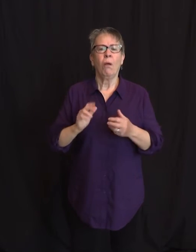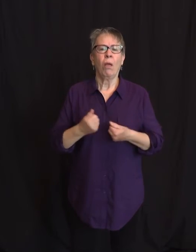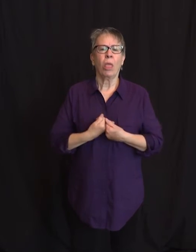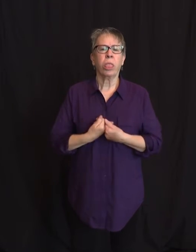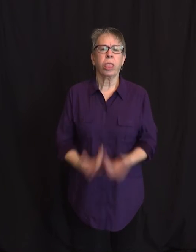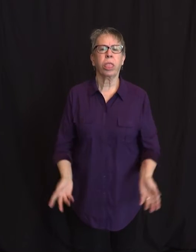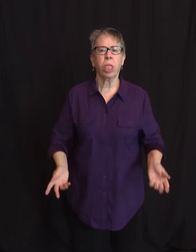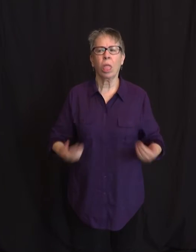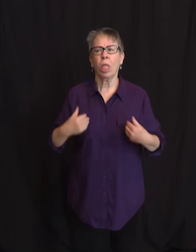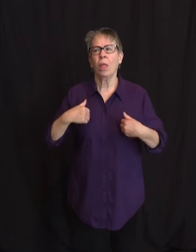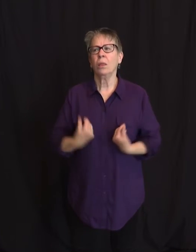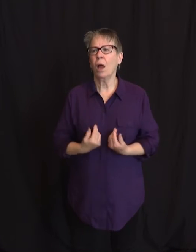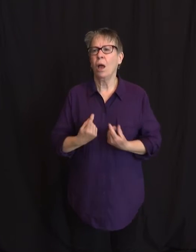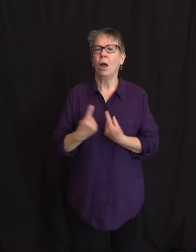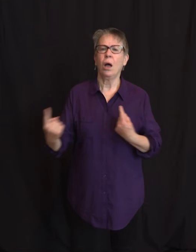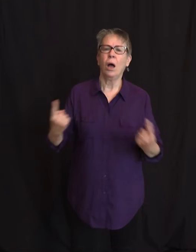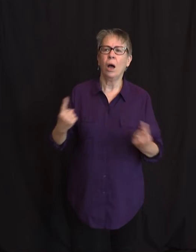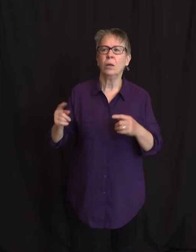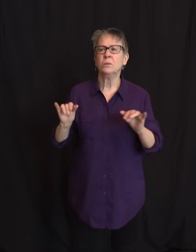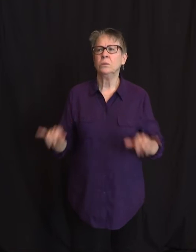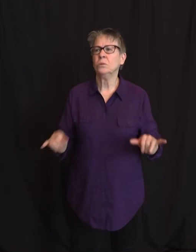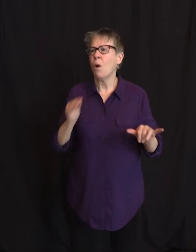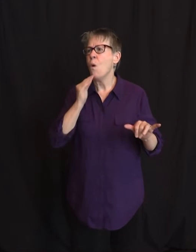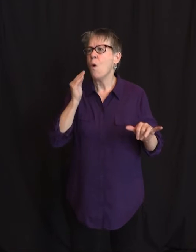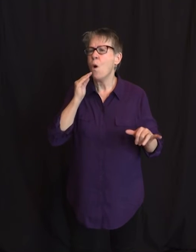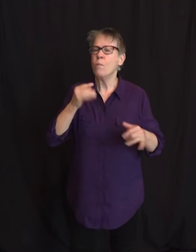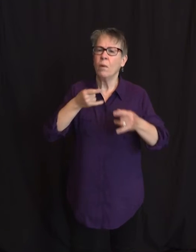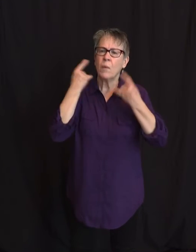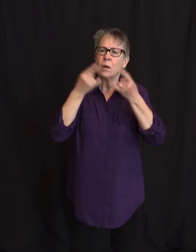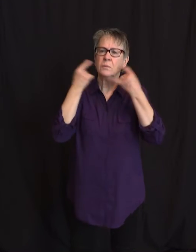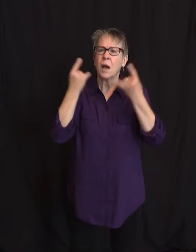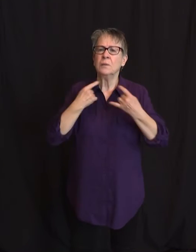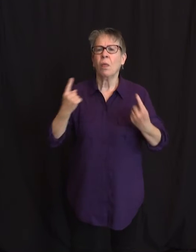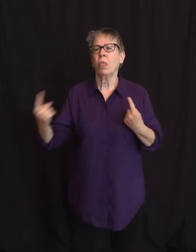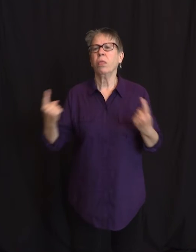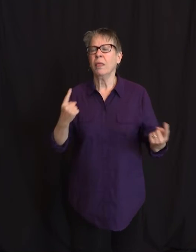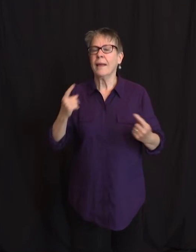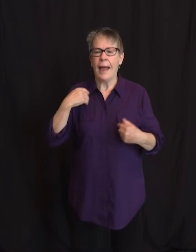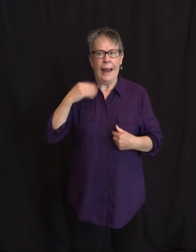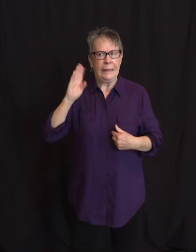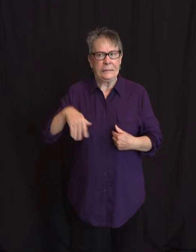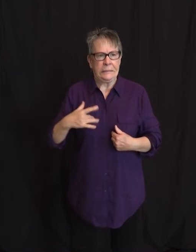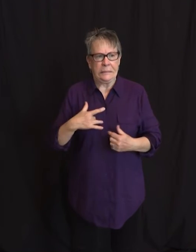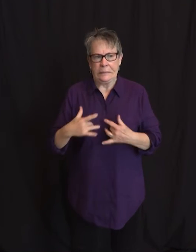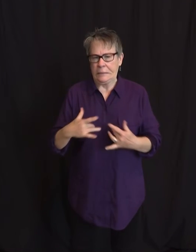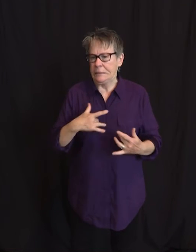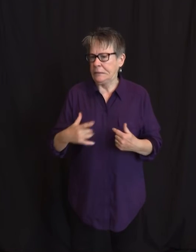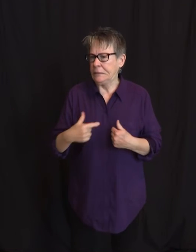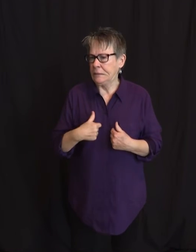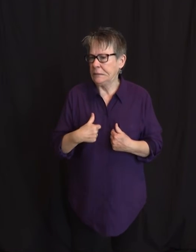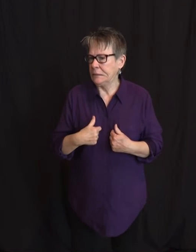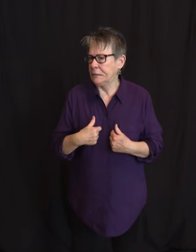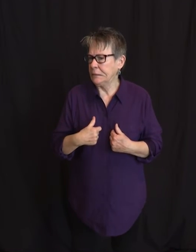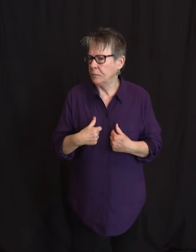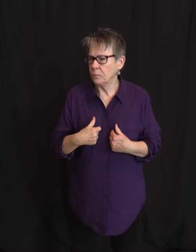one level, Sheila and I and the rest of us completely appreciate and understand it. There's just no